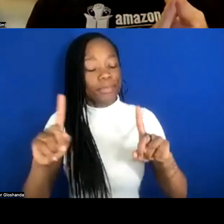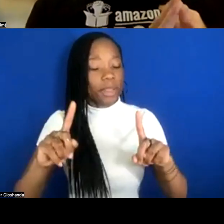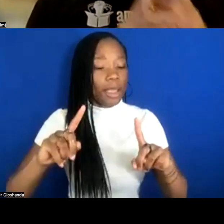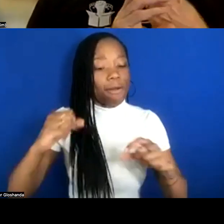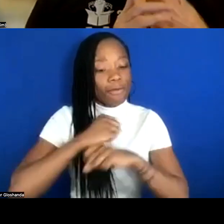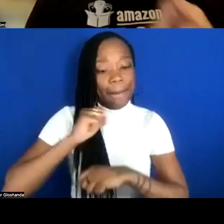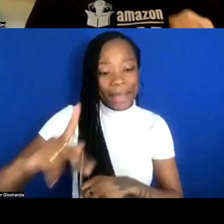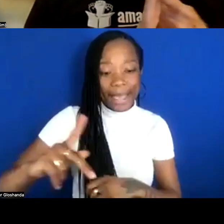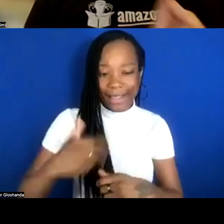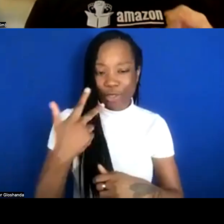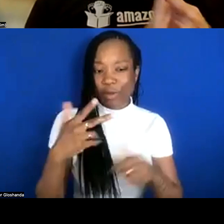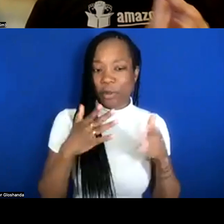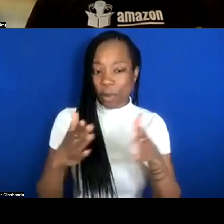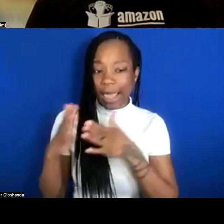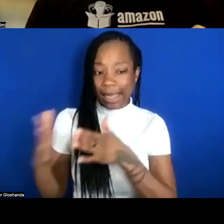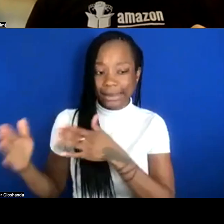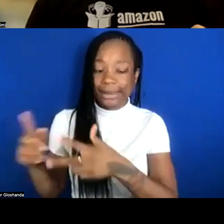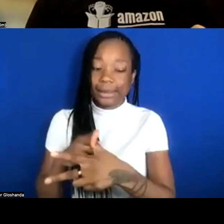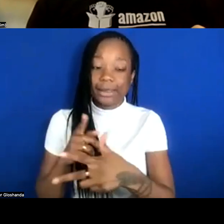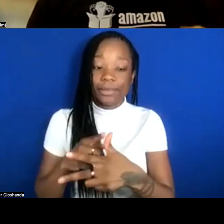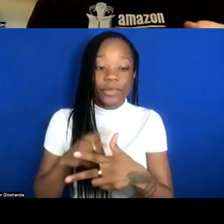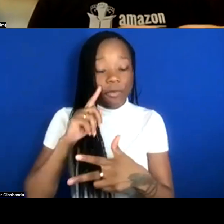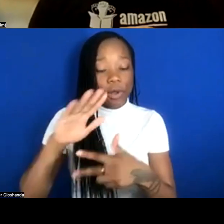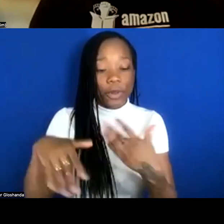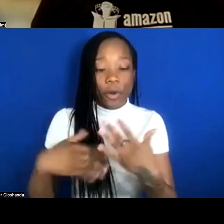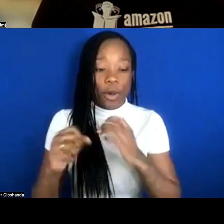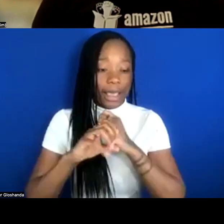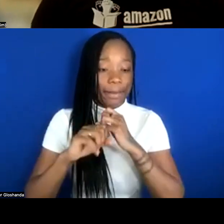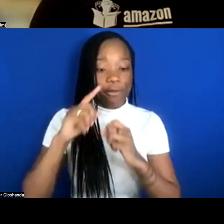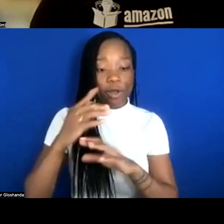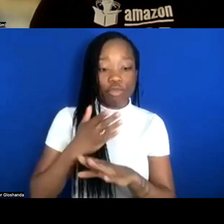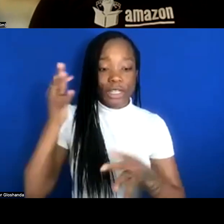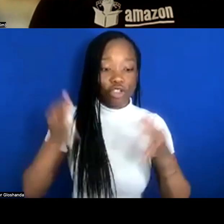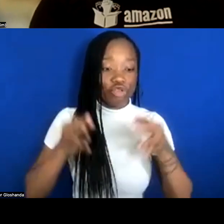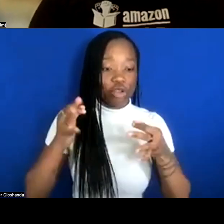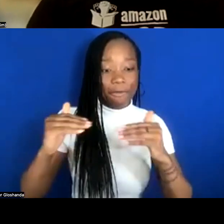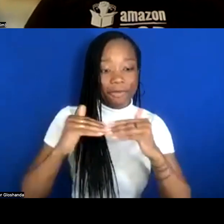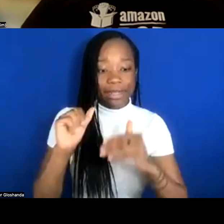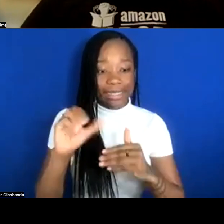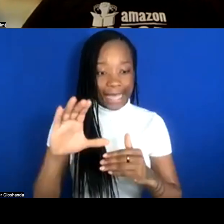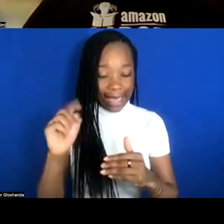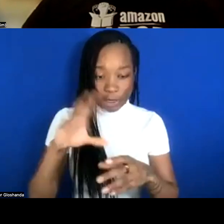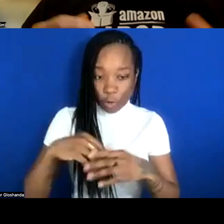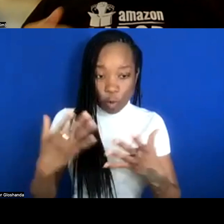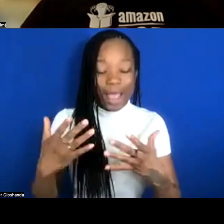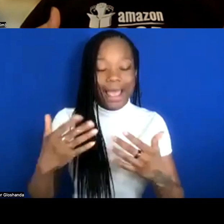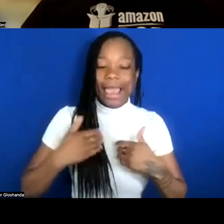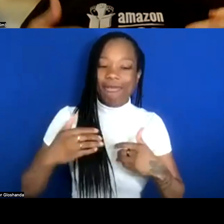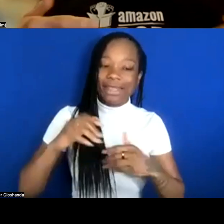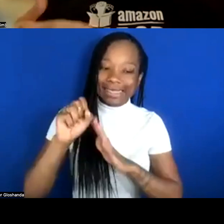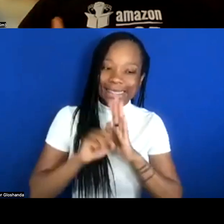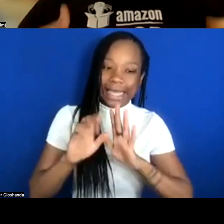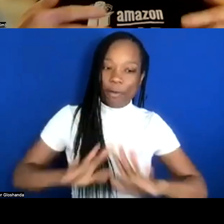three ways. The first way was that the whole campaign for the Pretrial Fairness Act involve mobilizing a statewide network of